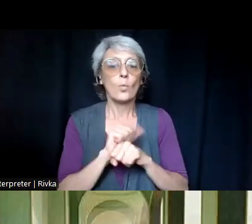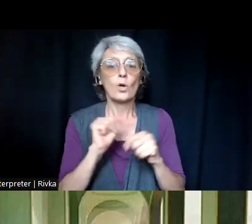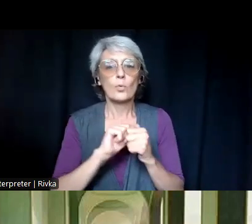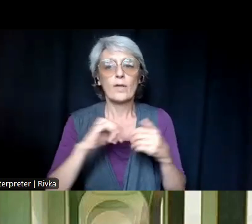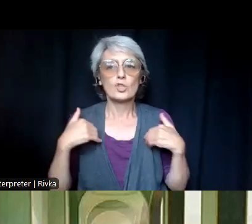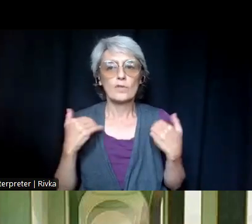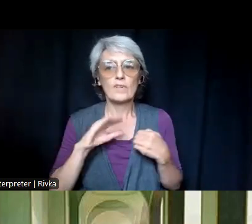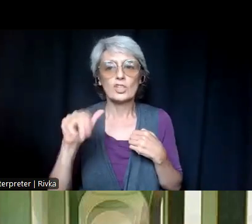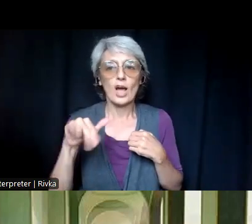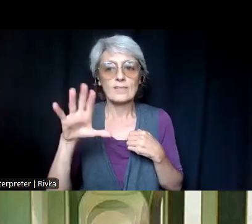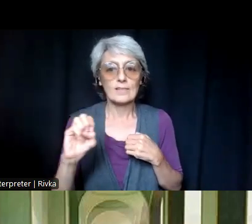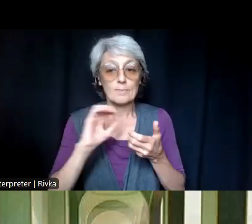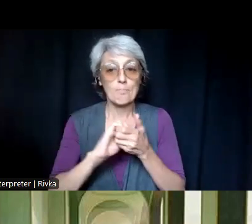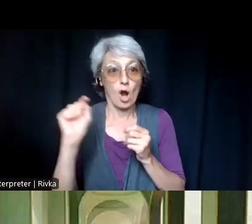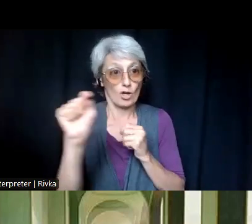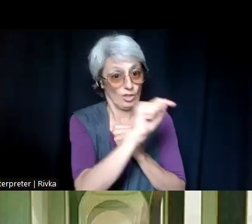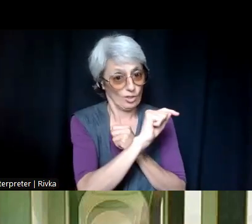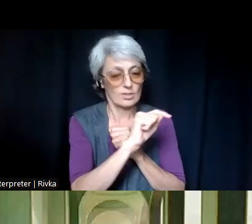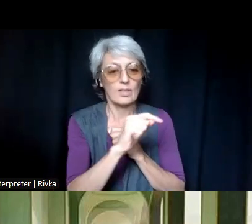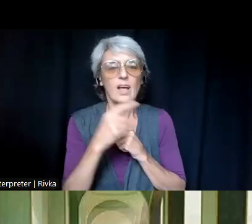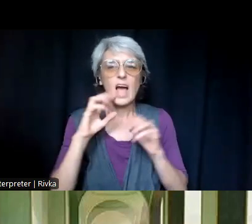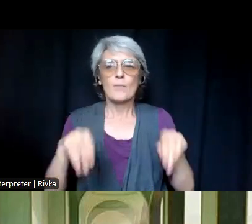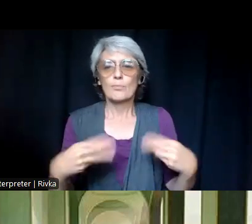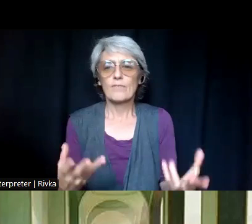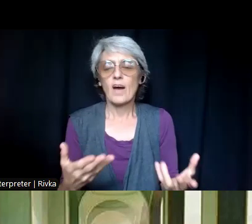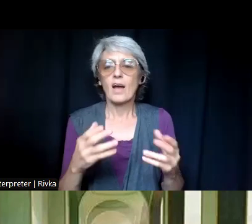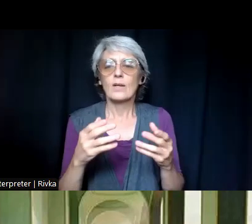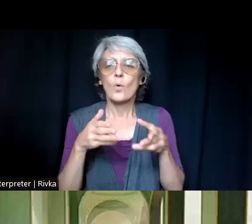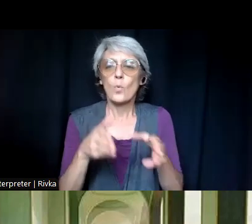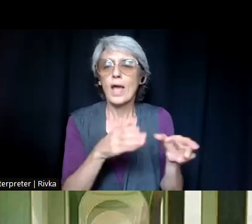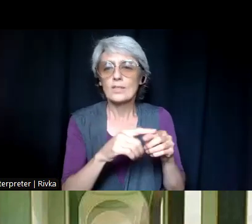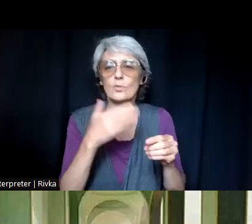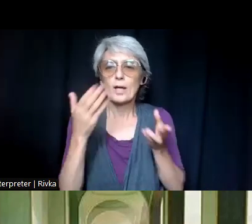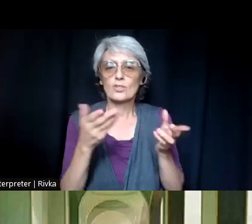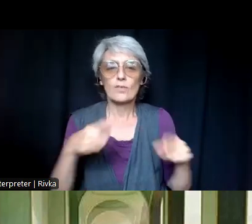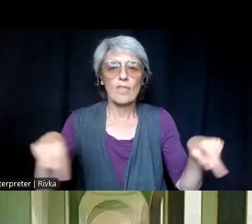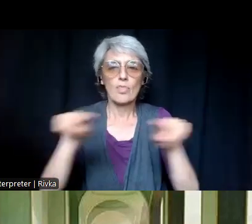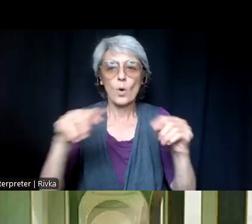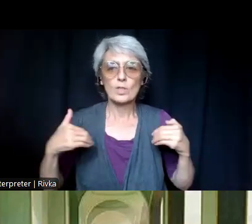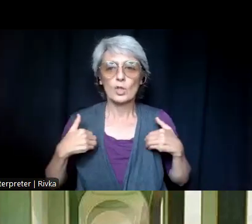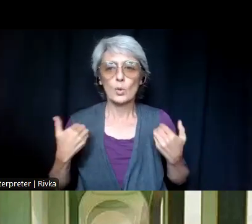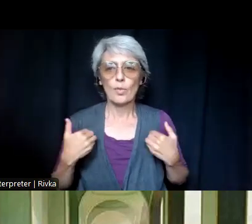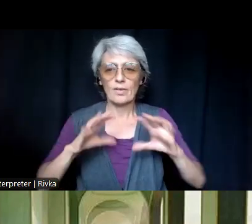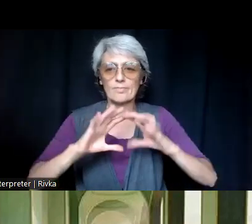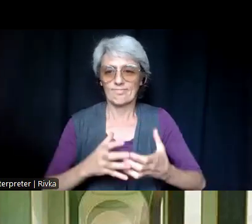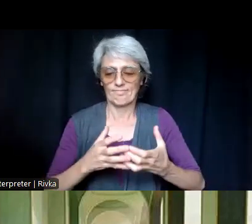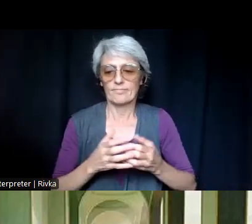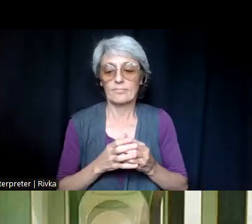to provide opportunities to better serve those youth also in the juvenile justice